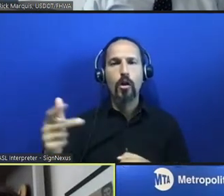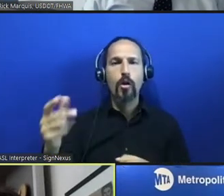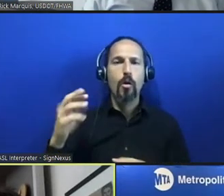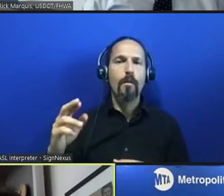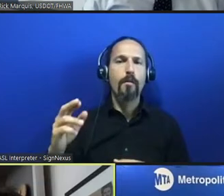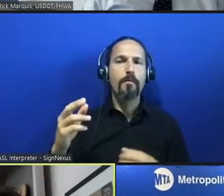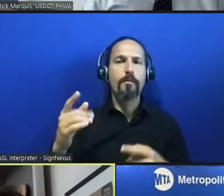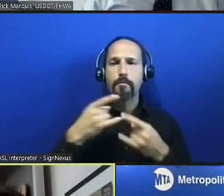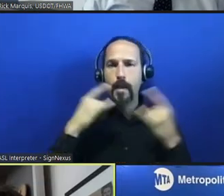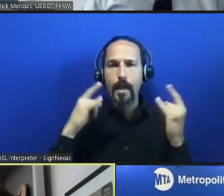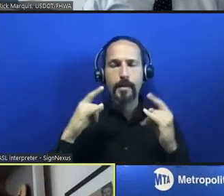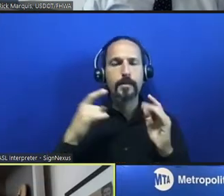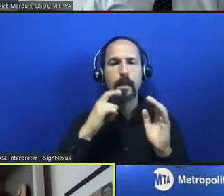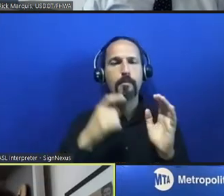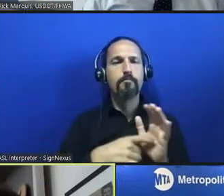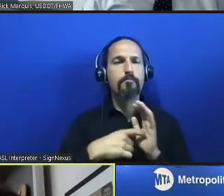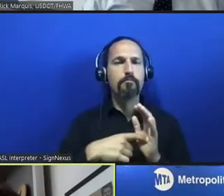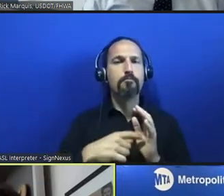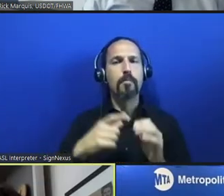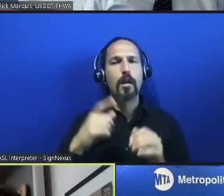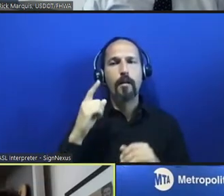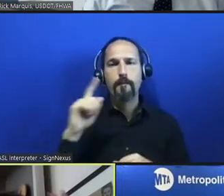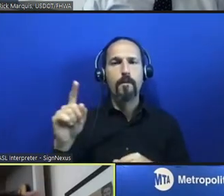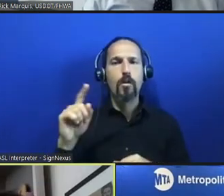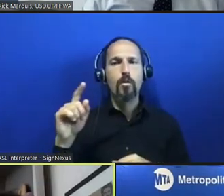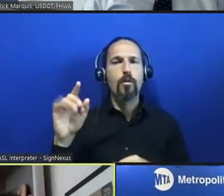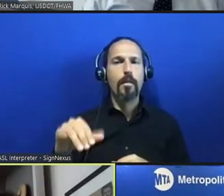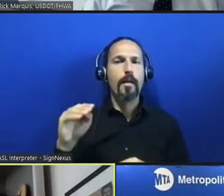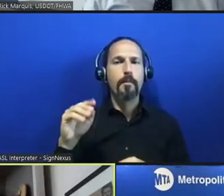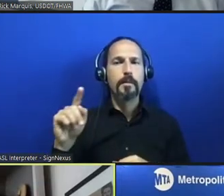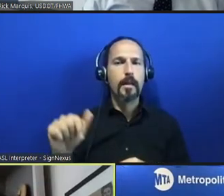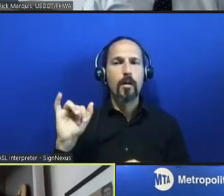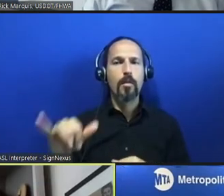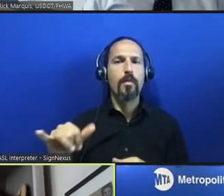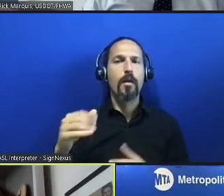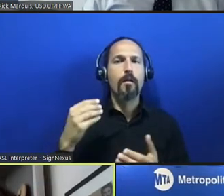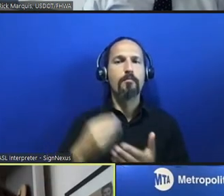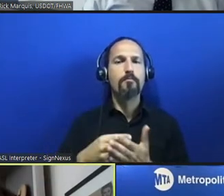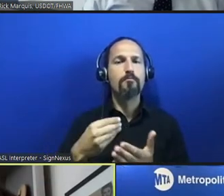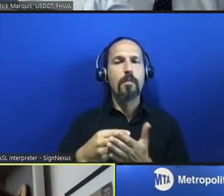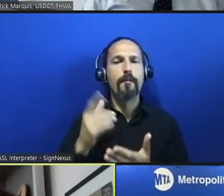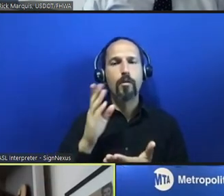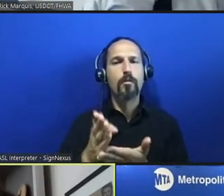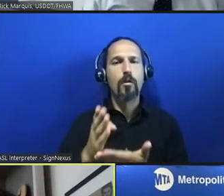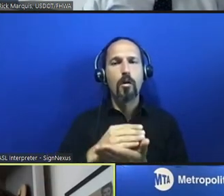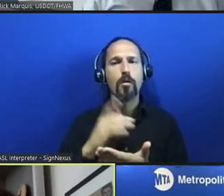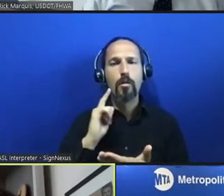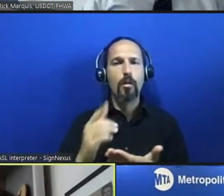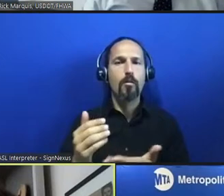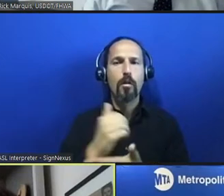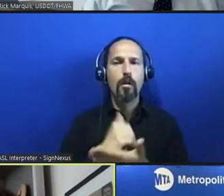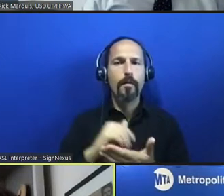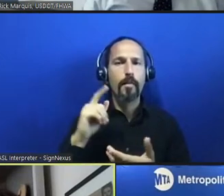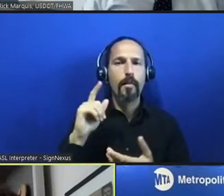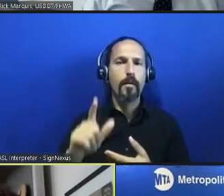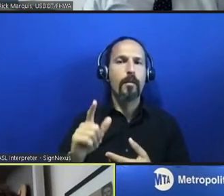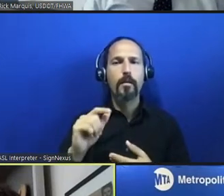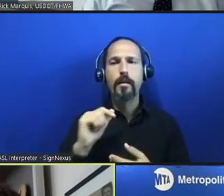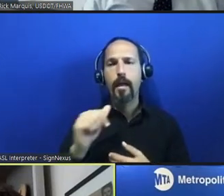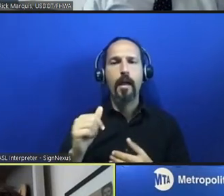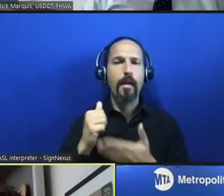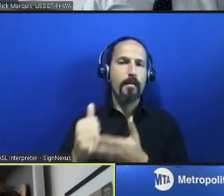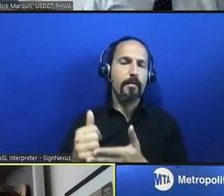mandates are not being enforced on Transit or the fact that at the mta's bloated capital and operating costs Revenue raised by congestion pricing will not go very